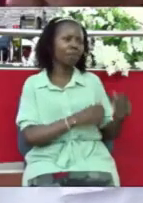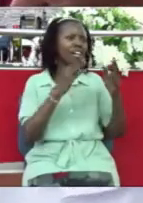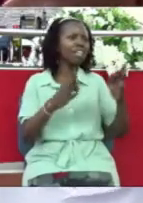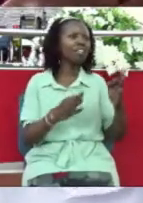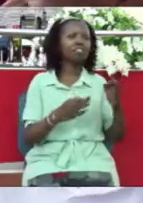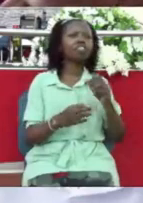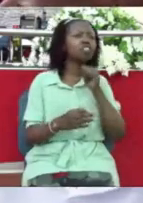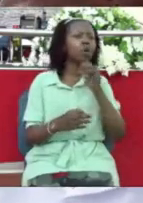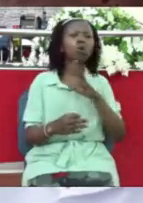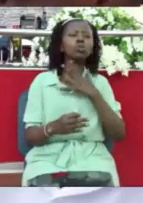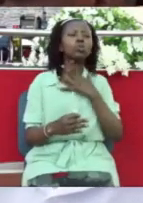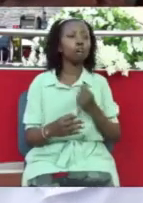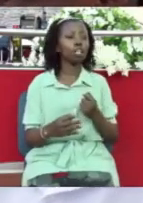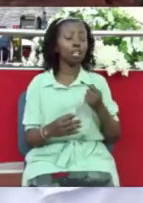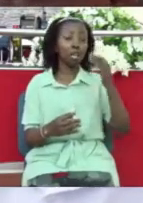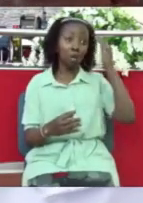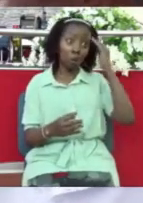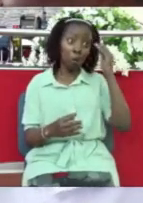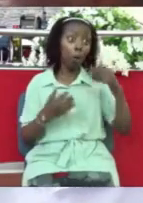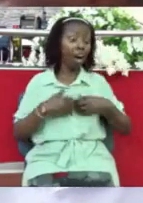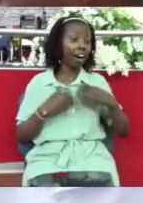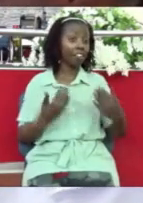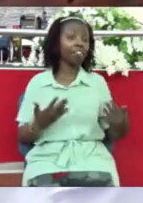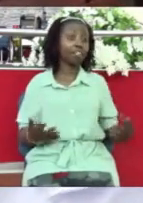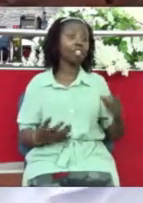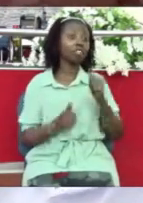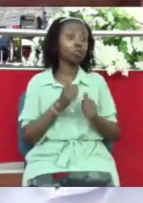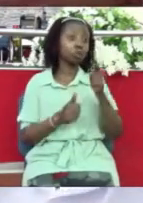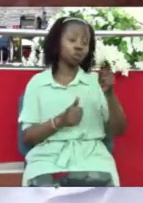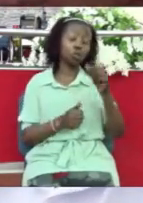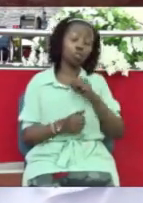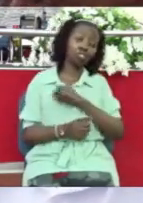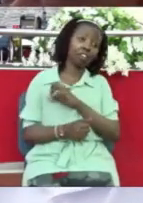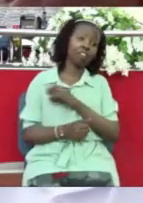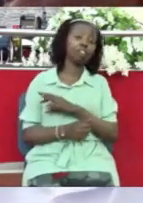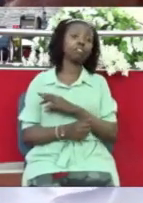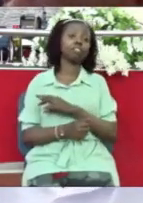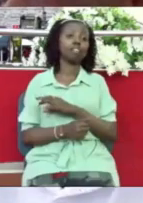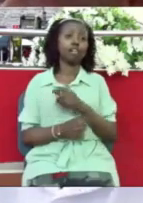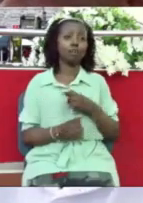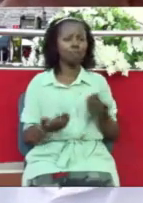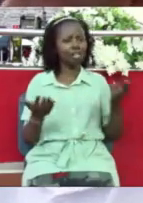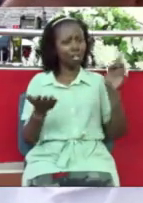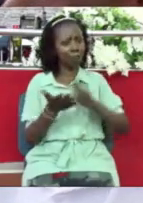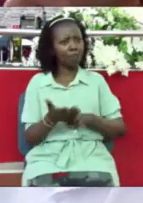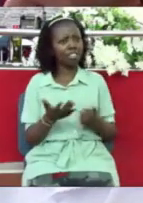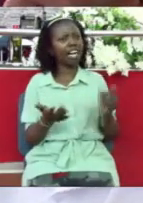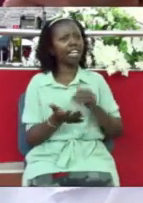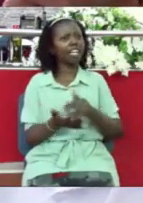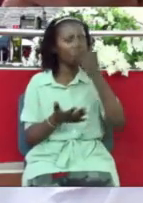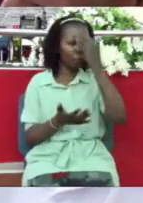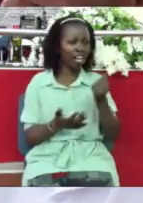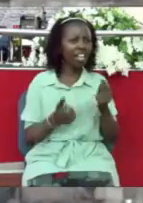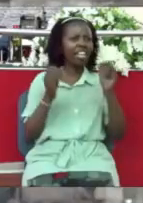Jaona mifano. Unajua kuna vitu anaogopaga. There are things that you fear. Ninarudia hii ujumbe tena kwa sababu hata